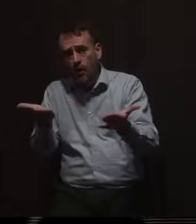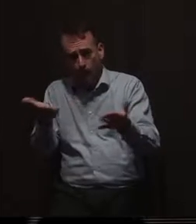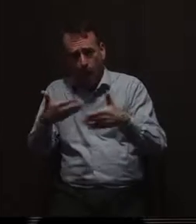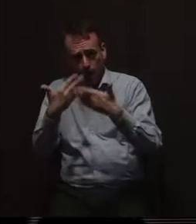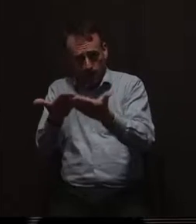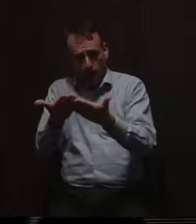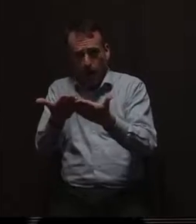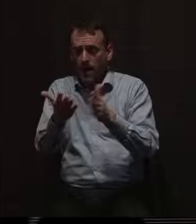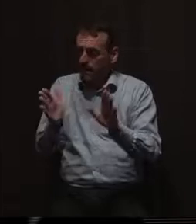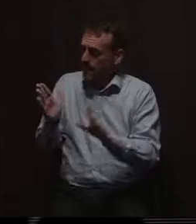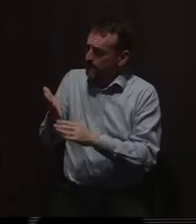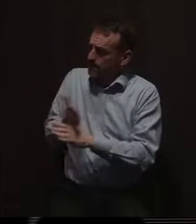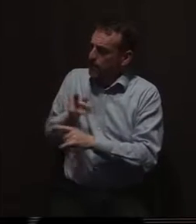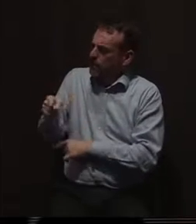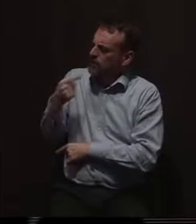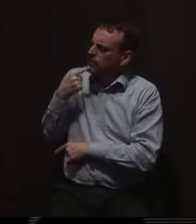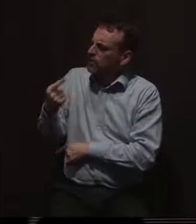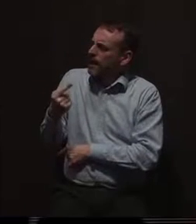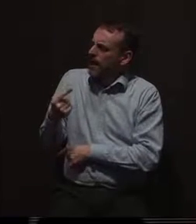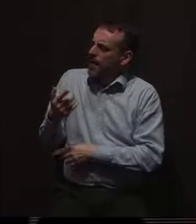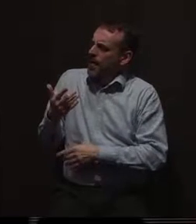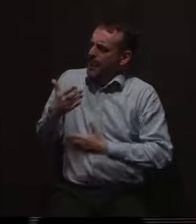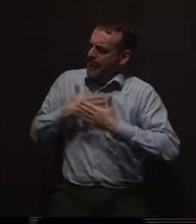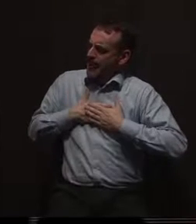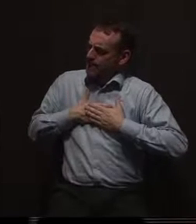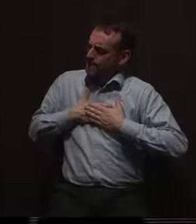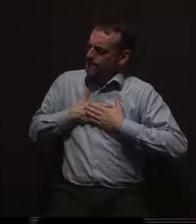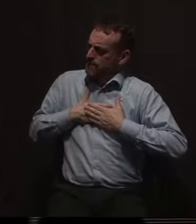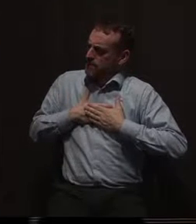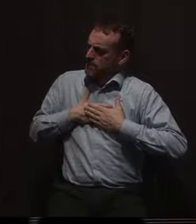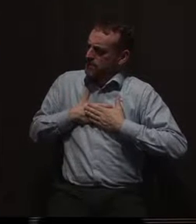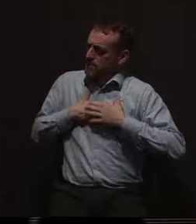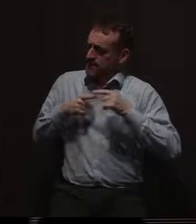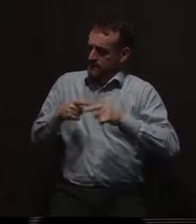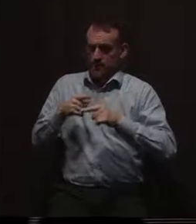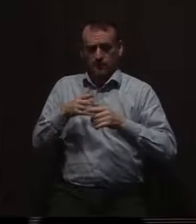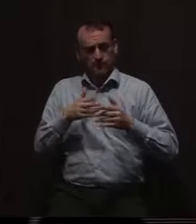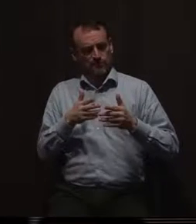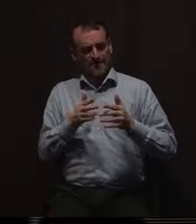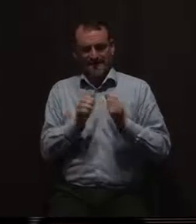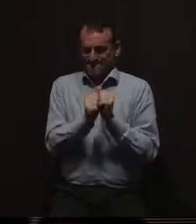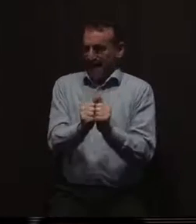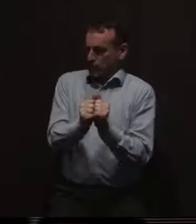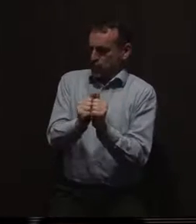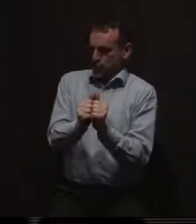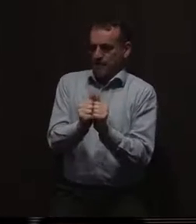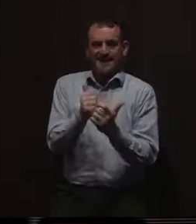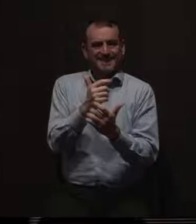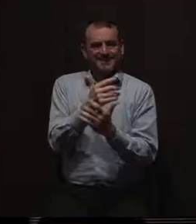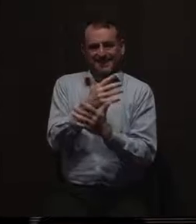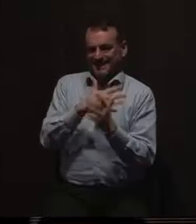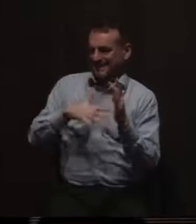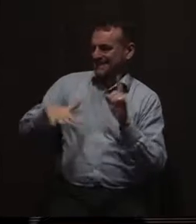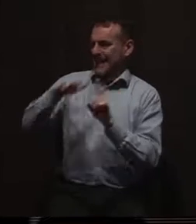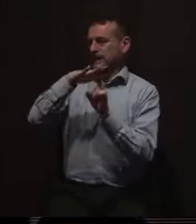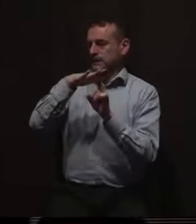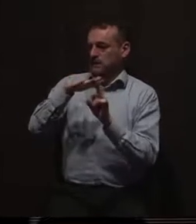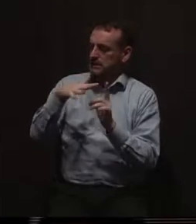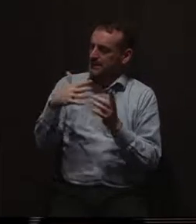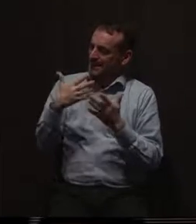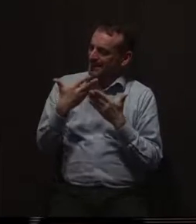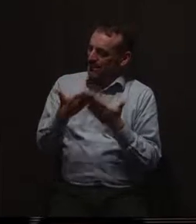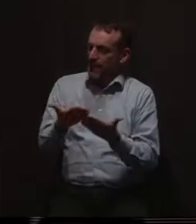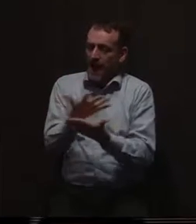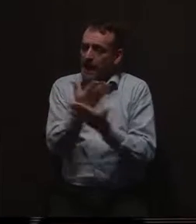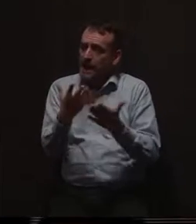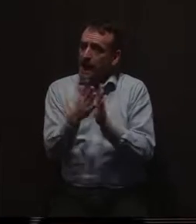there, you also talked about giving love a status in society. Again, wanted to know, are there sort of any examples, maybe even